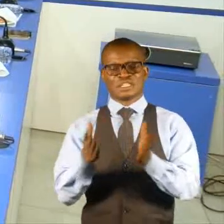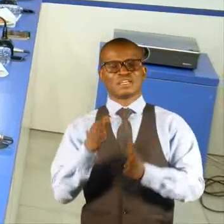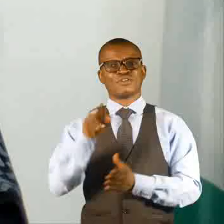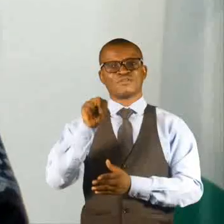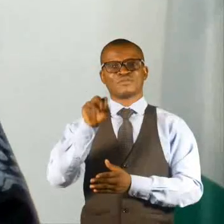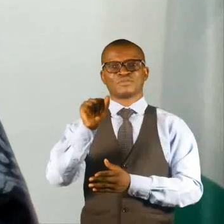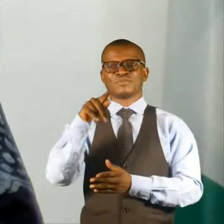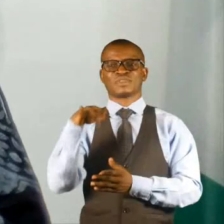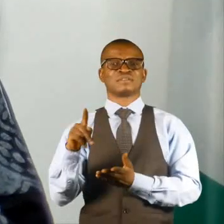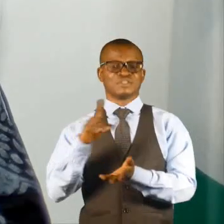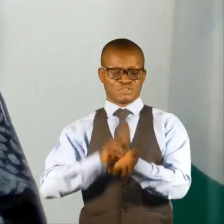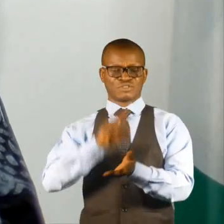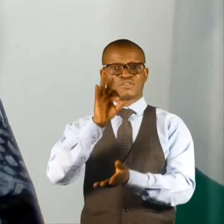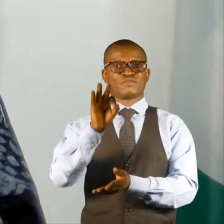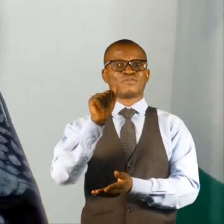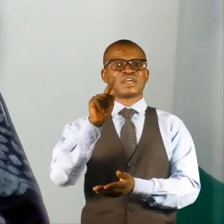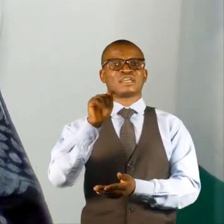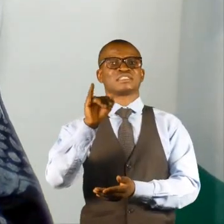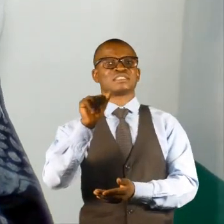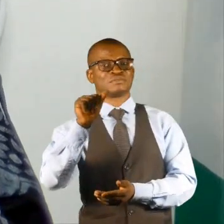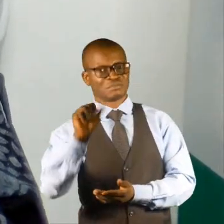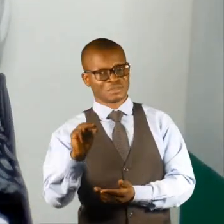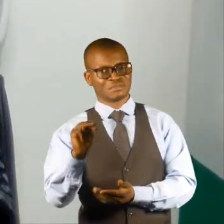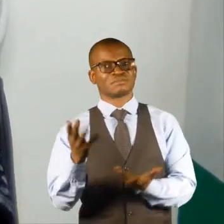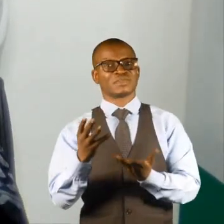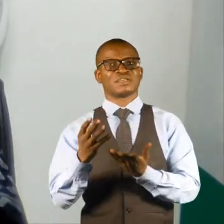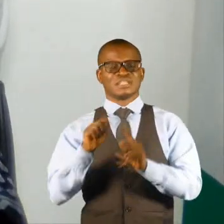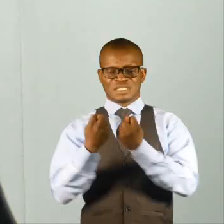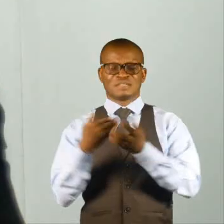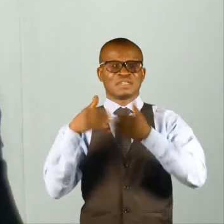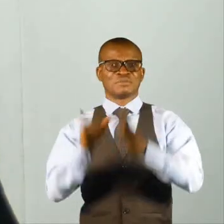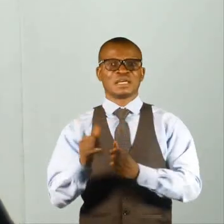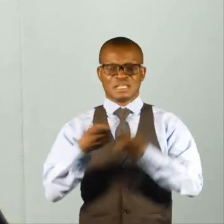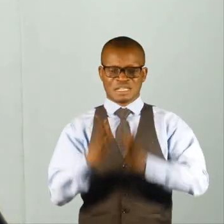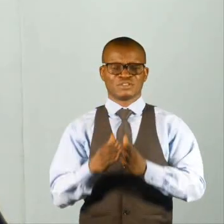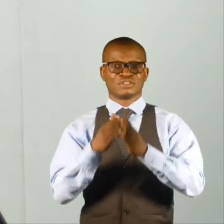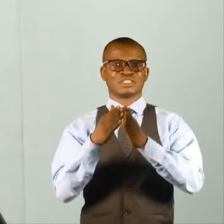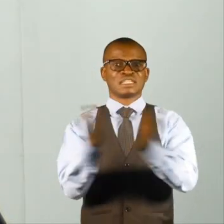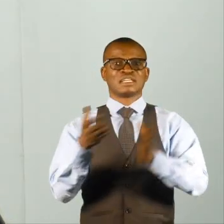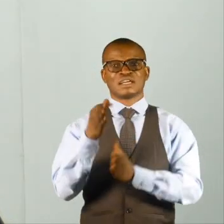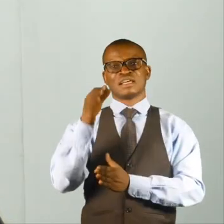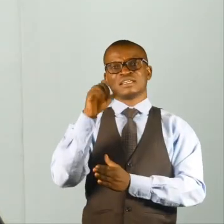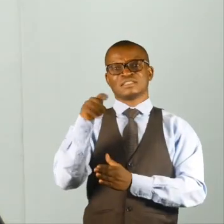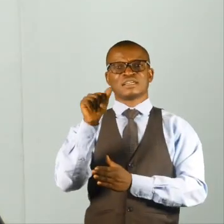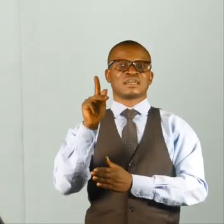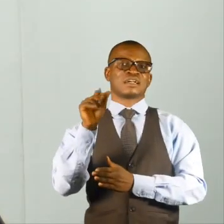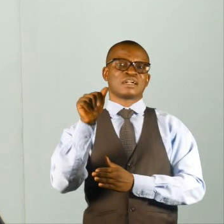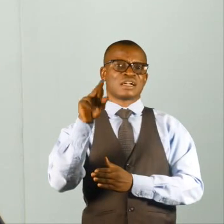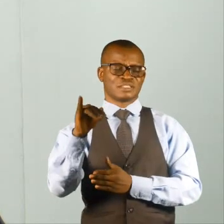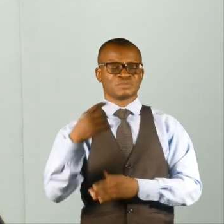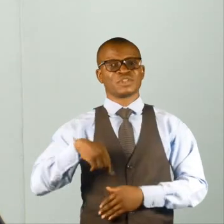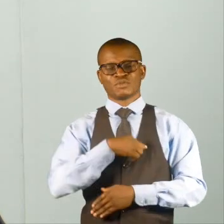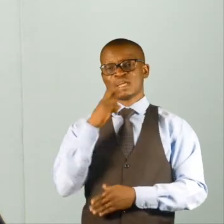visit to the Director General of NAPTIP, Dr. Fatima Waziri Azi. The team was led by the Director General,